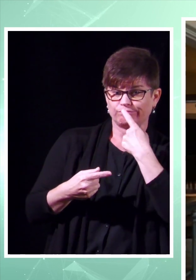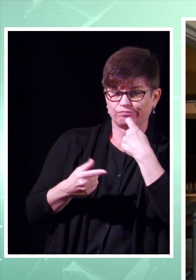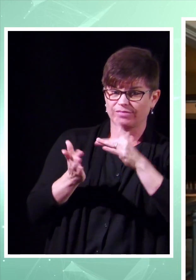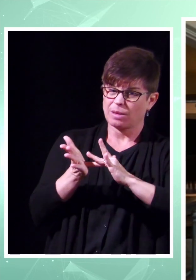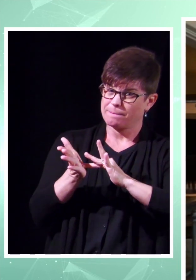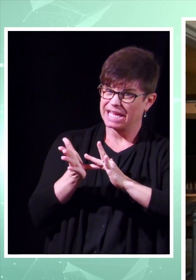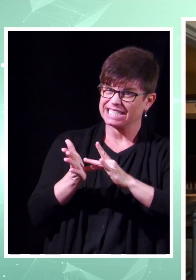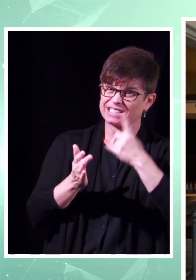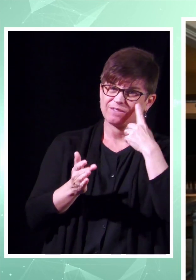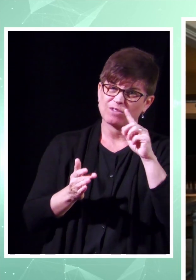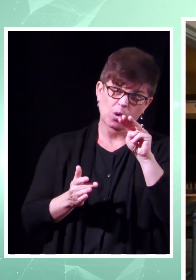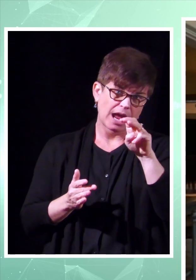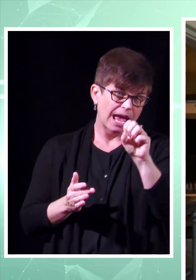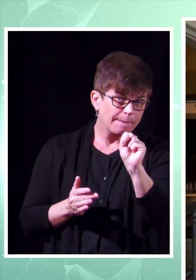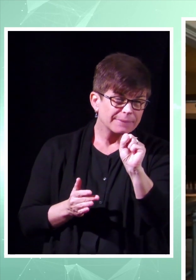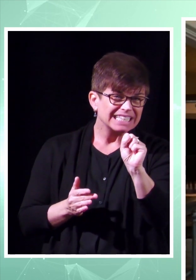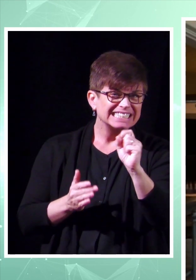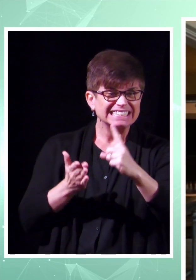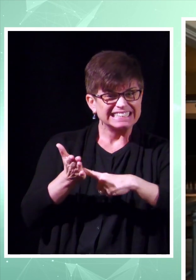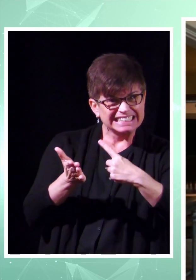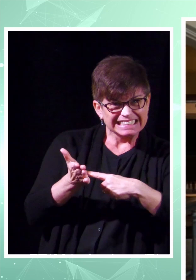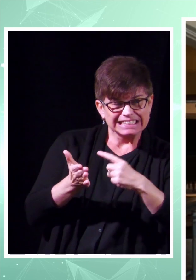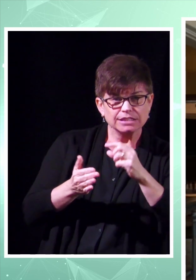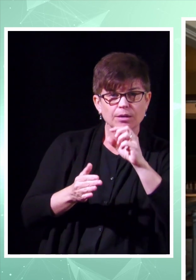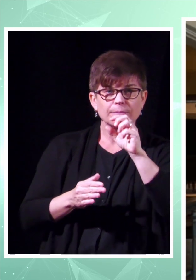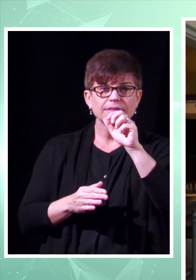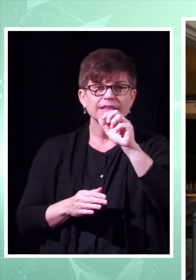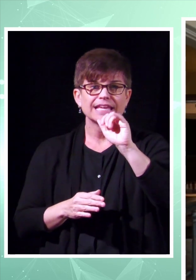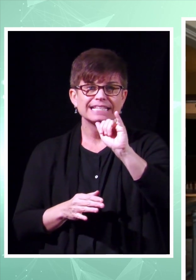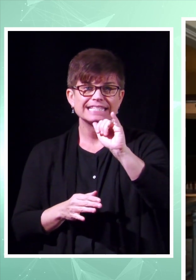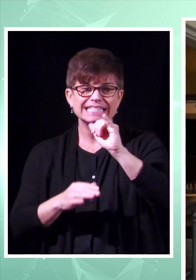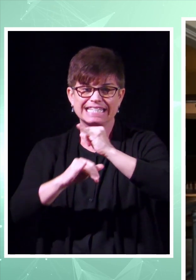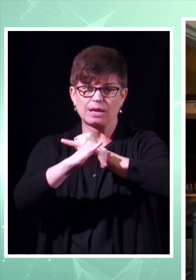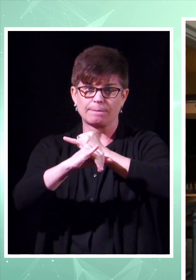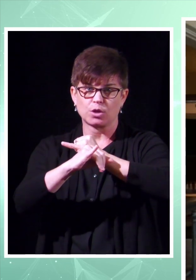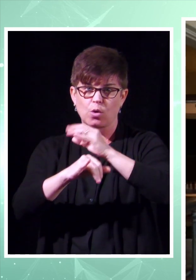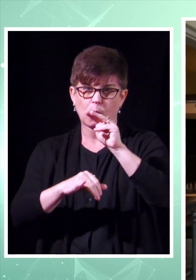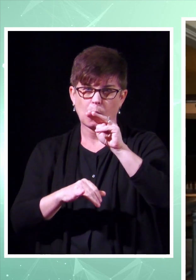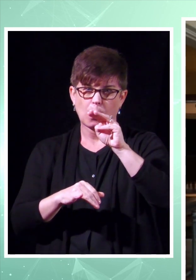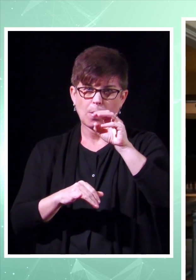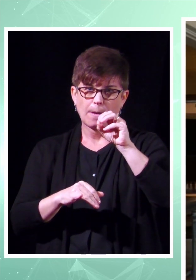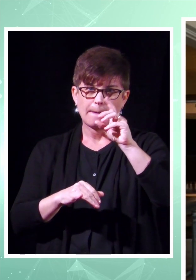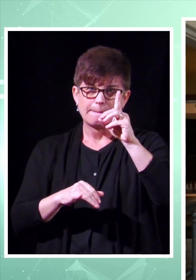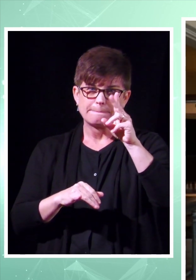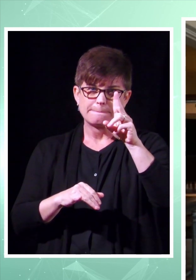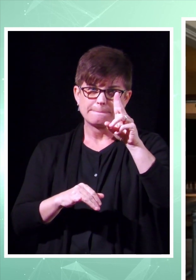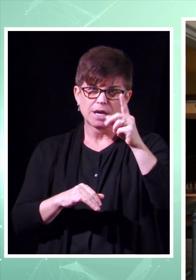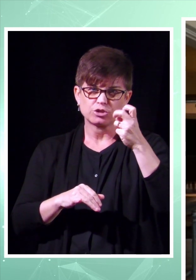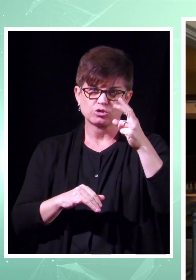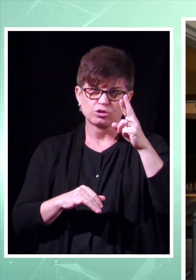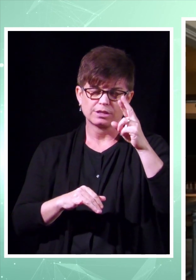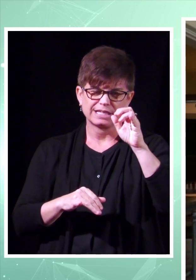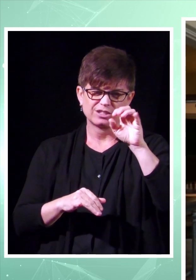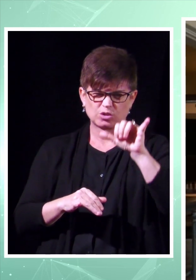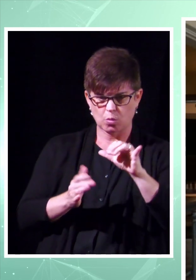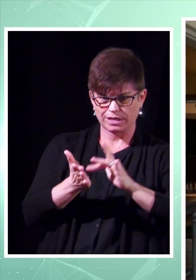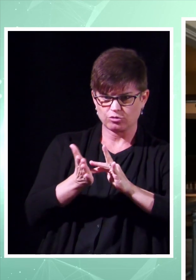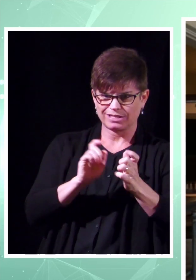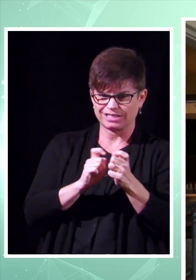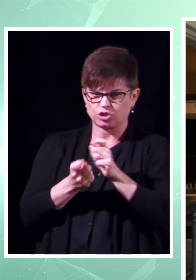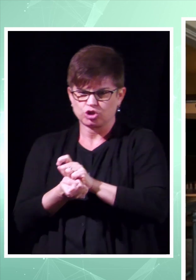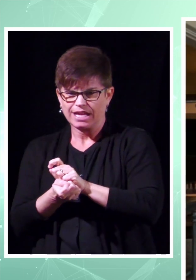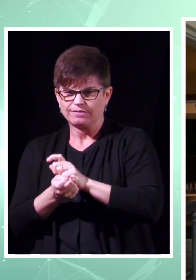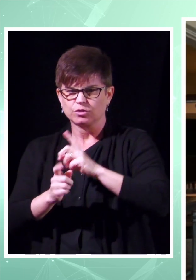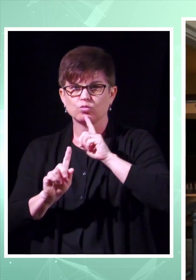sometimes that medicine is an immunomodulatory drug, which shifts the immune response. But sometimes